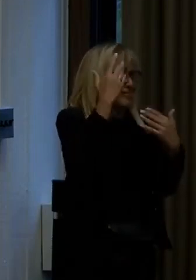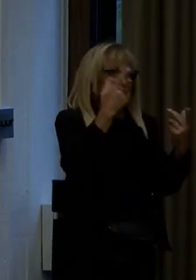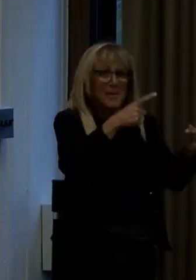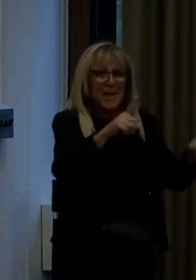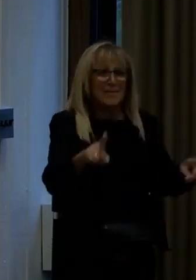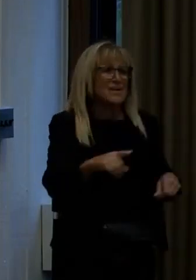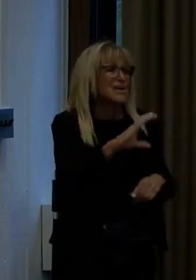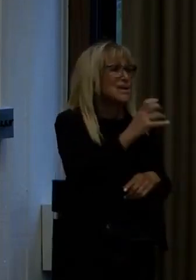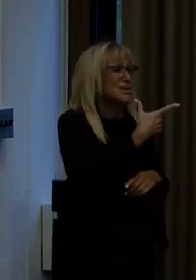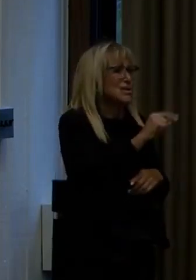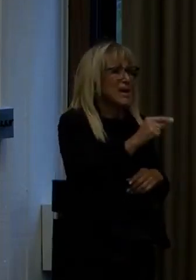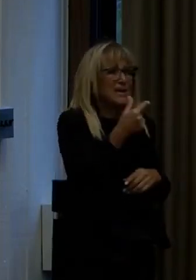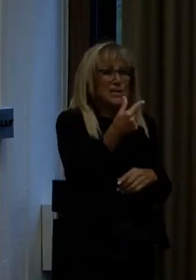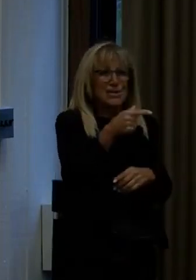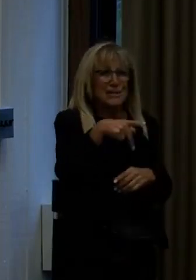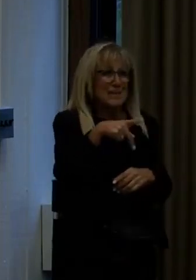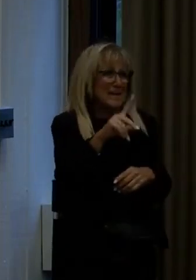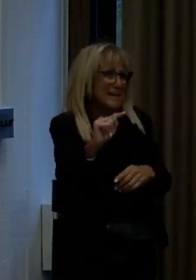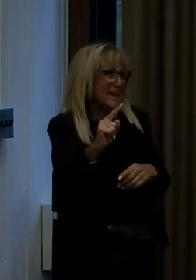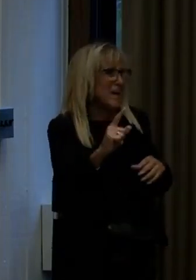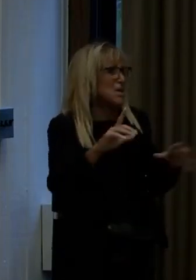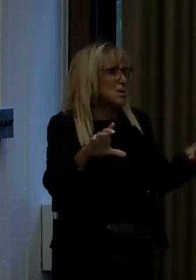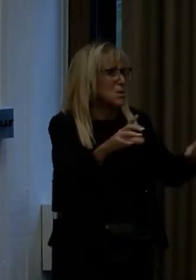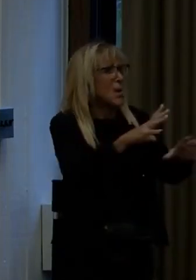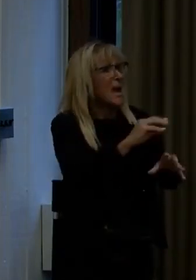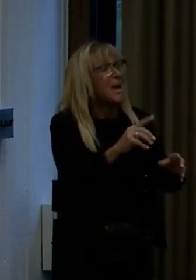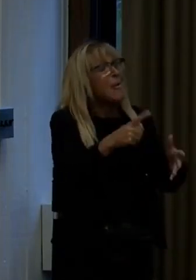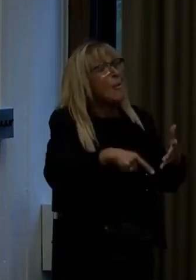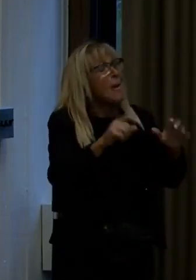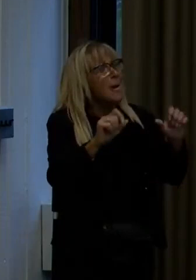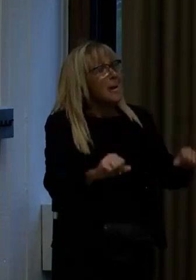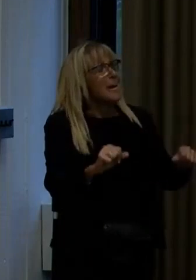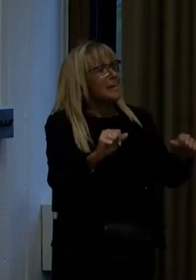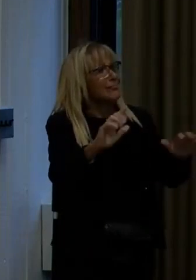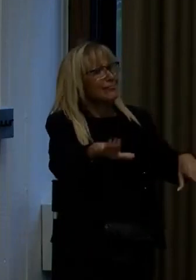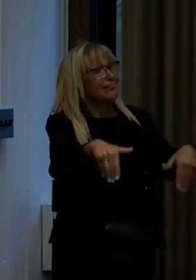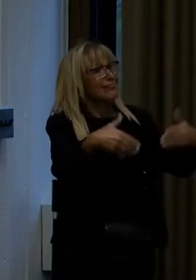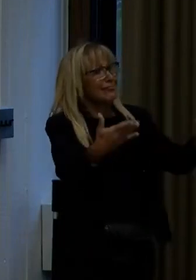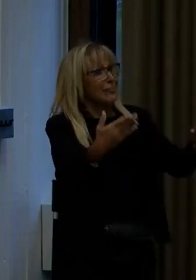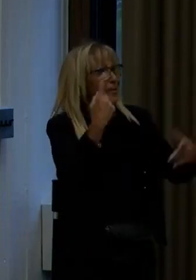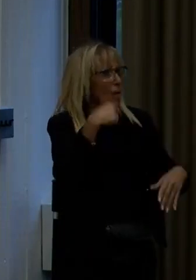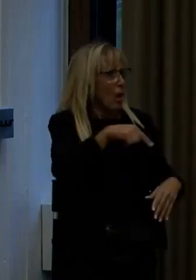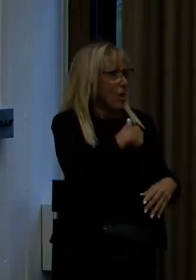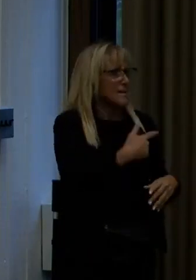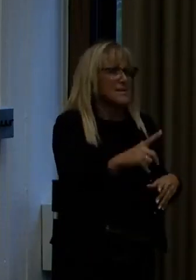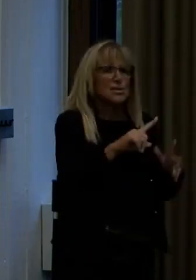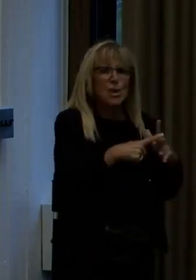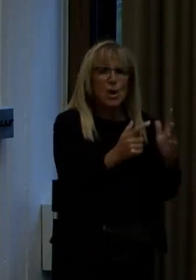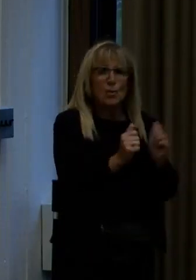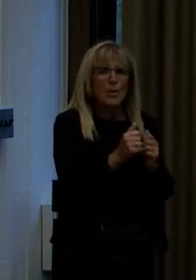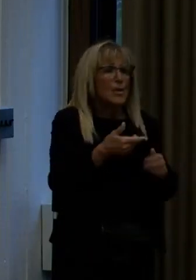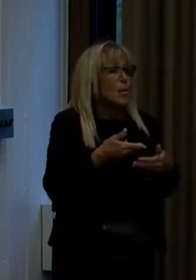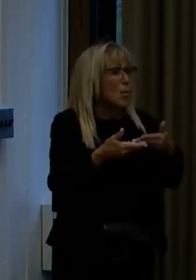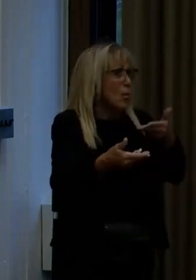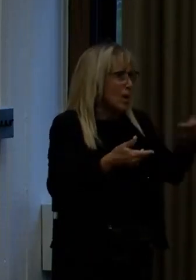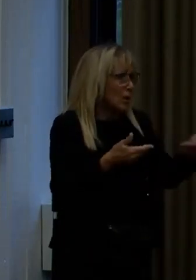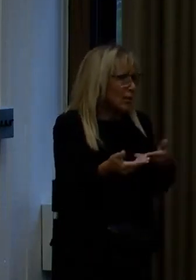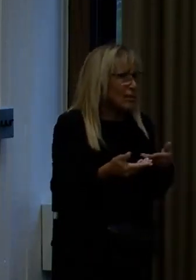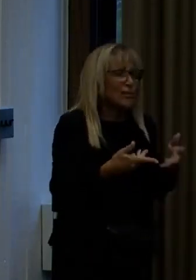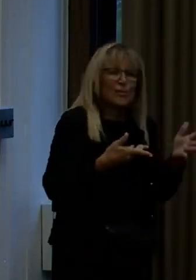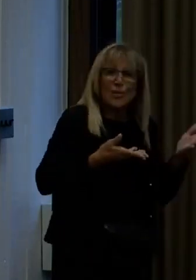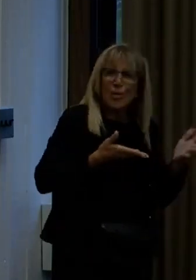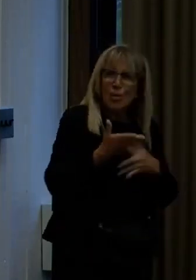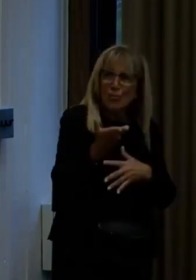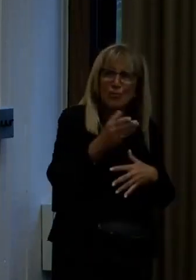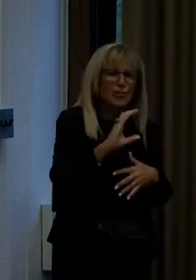what ChatGPT does and what it can produce for us. So we're actually going to start by welcoming you through